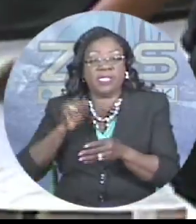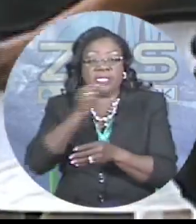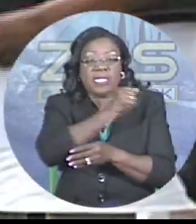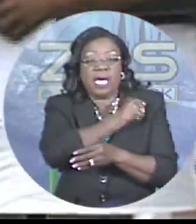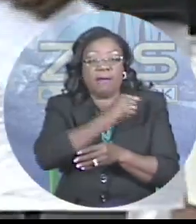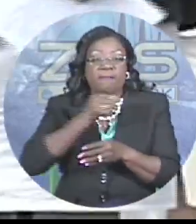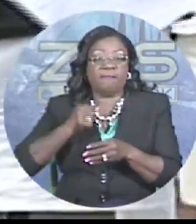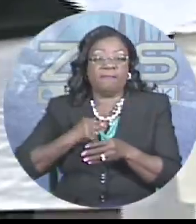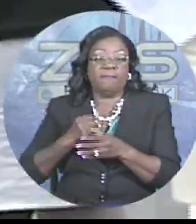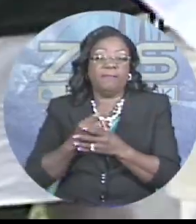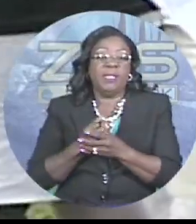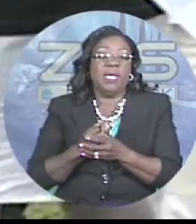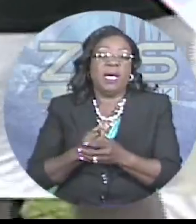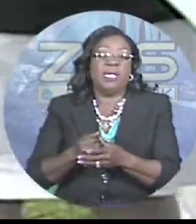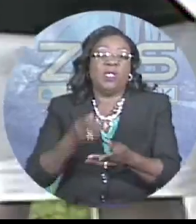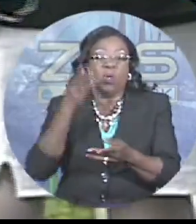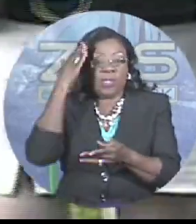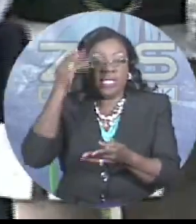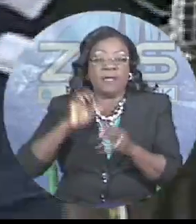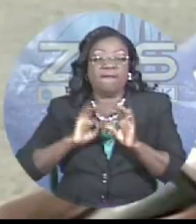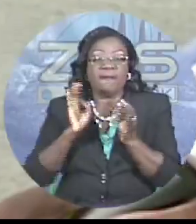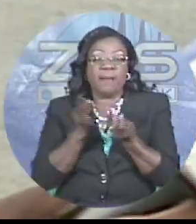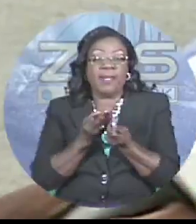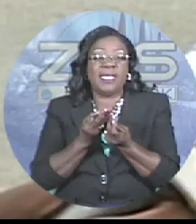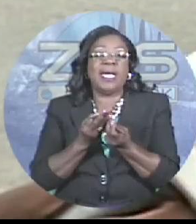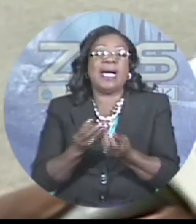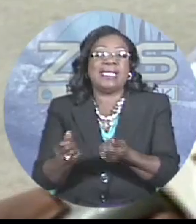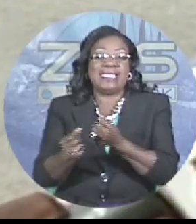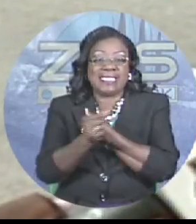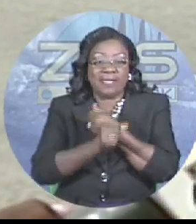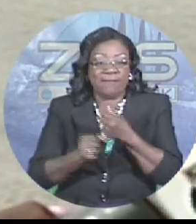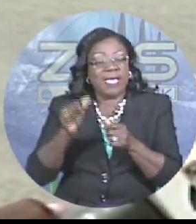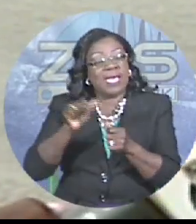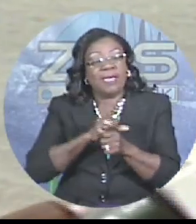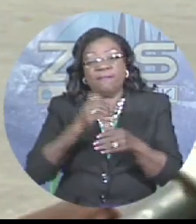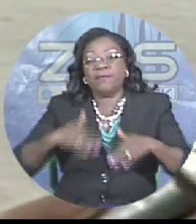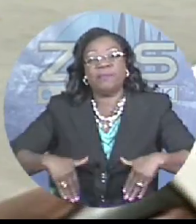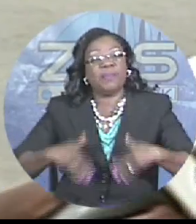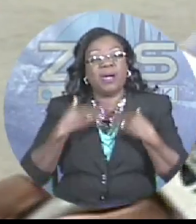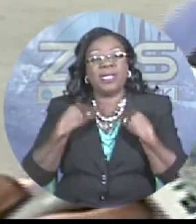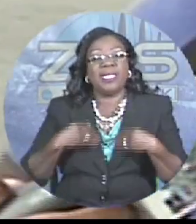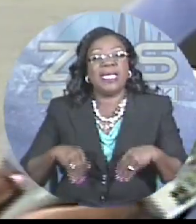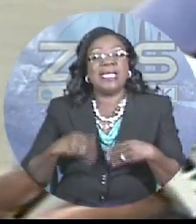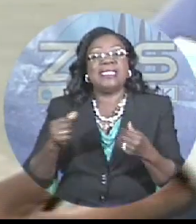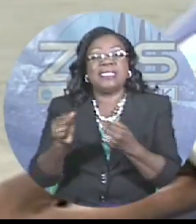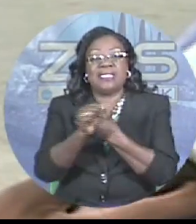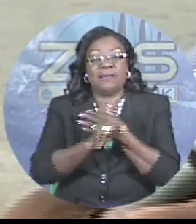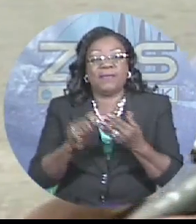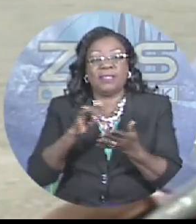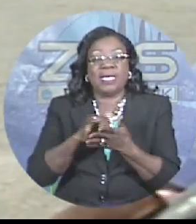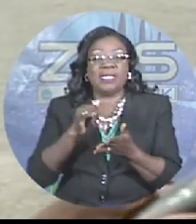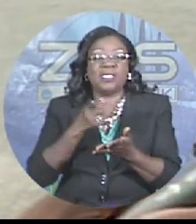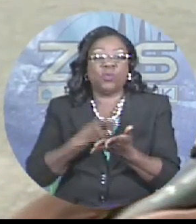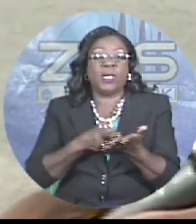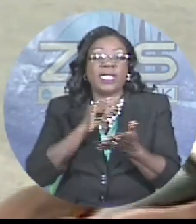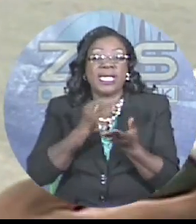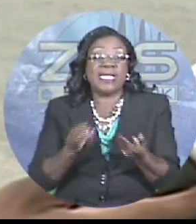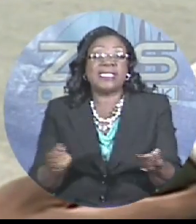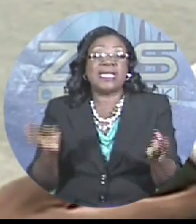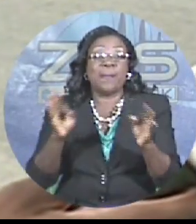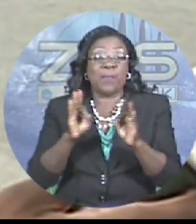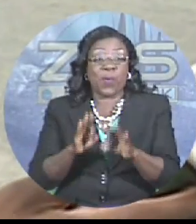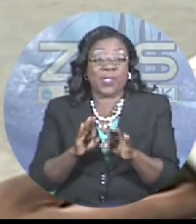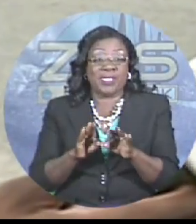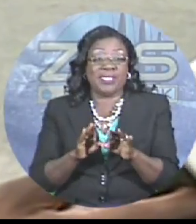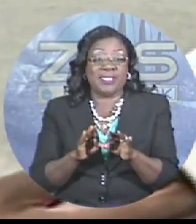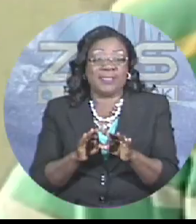their relatives are safe. Everybody out safe and everything is okay, so so that's what's important. So they just got to deal